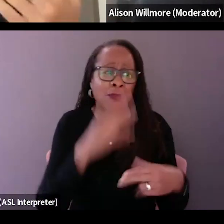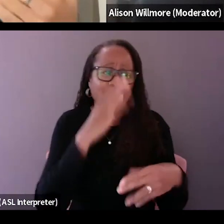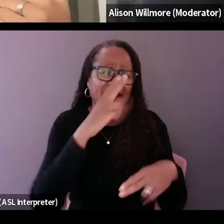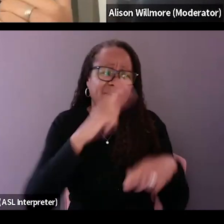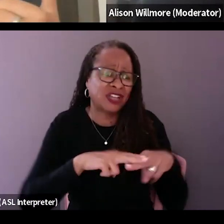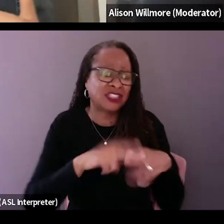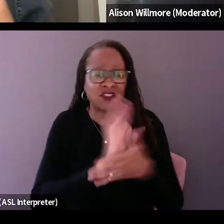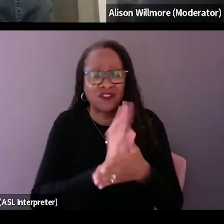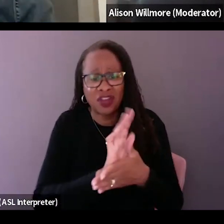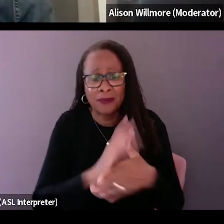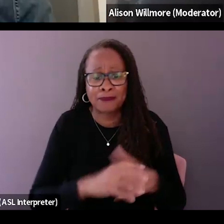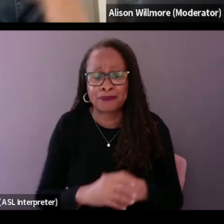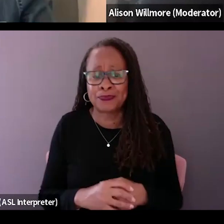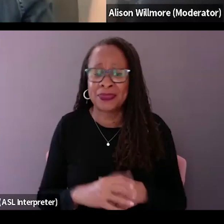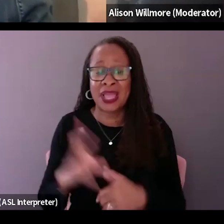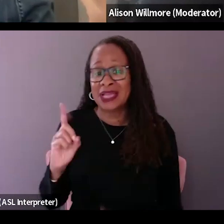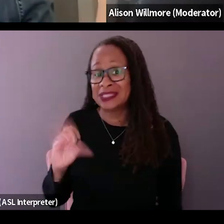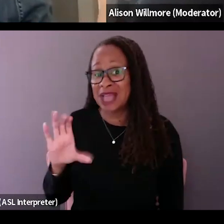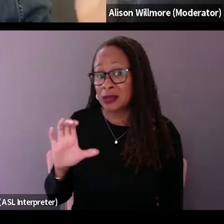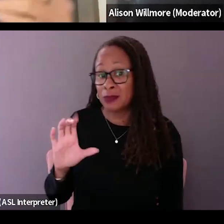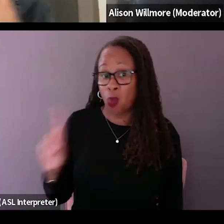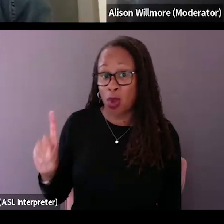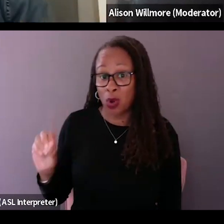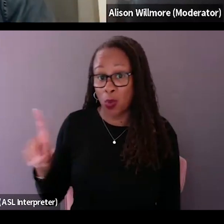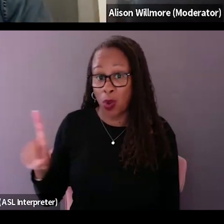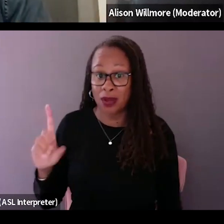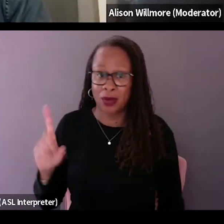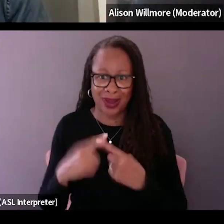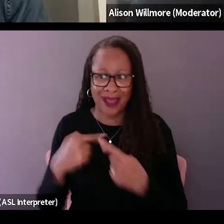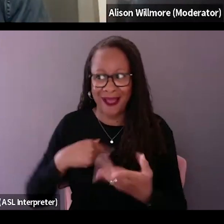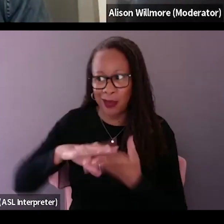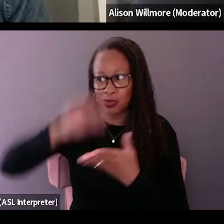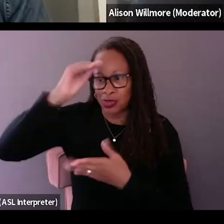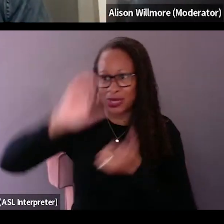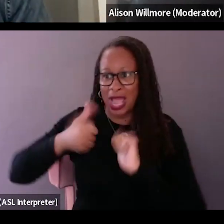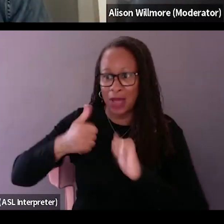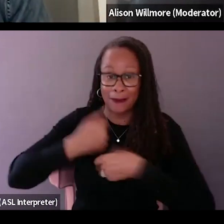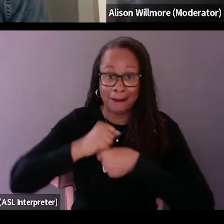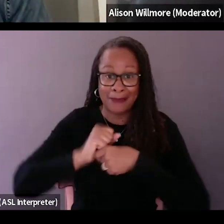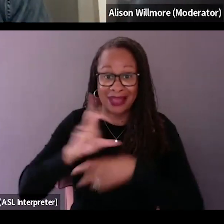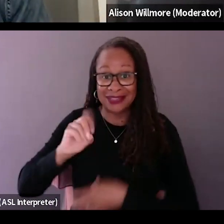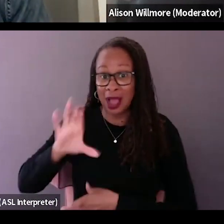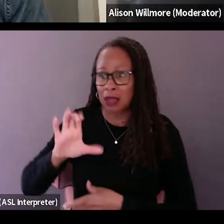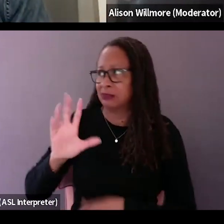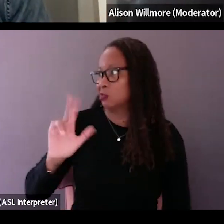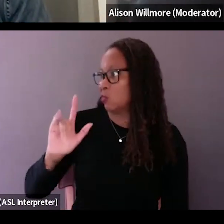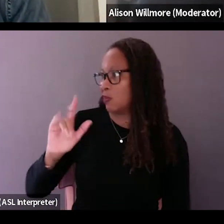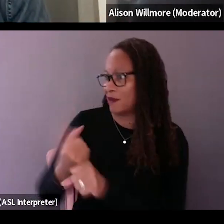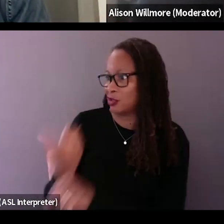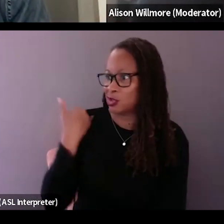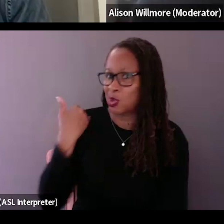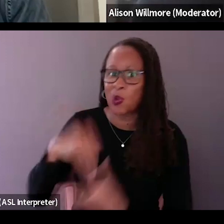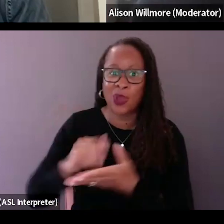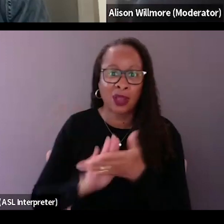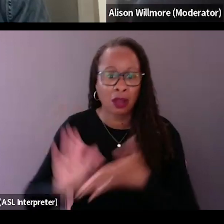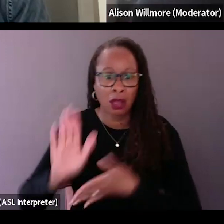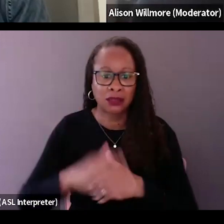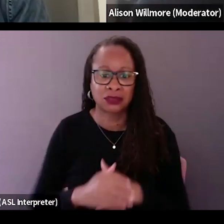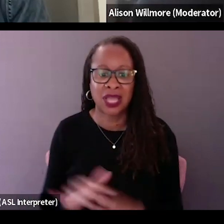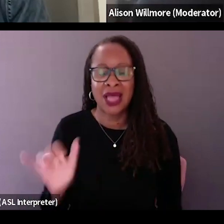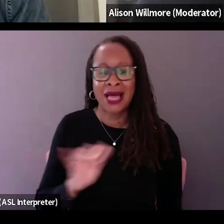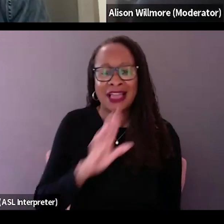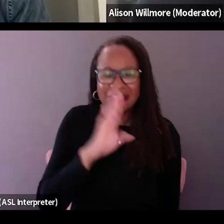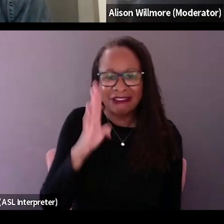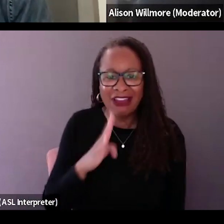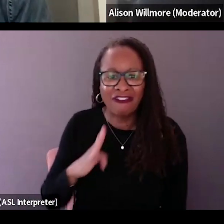at least when I was learning documentaries 25 years ago in college, was like, never affect your story. Like,